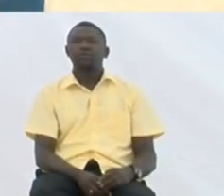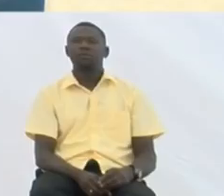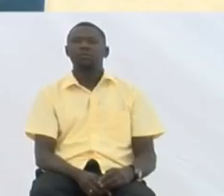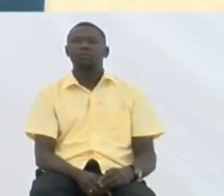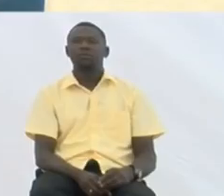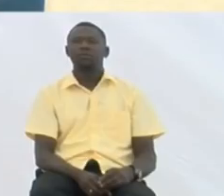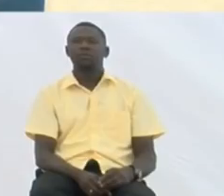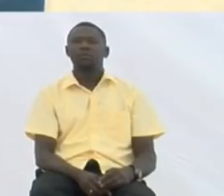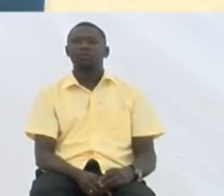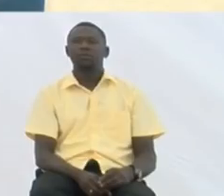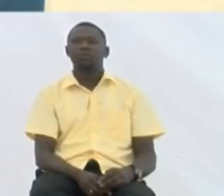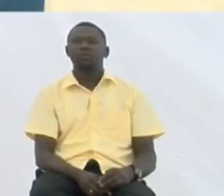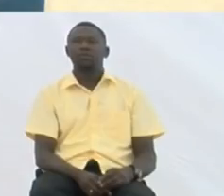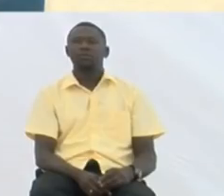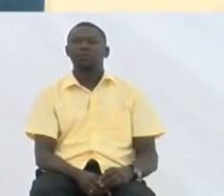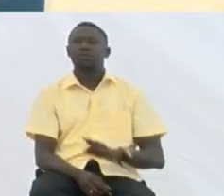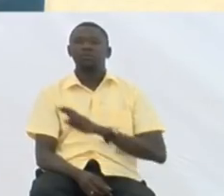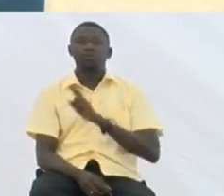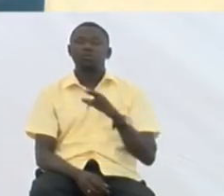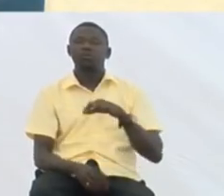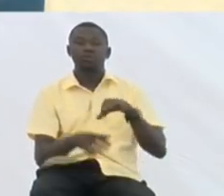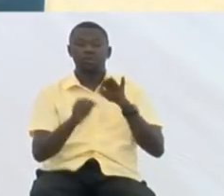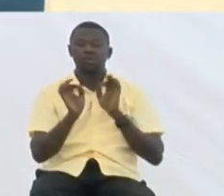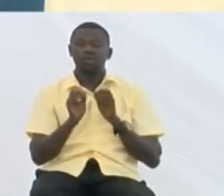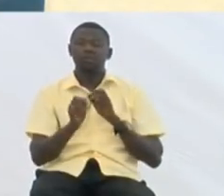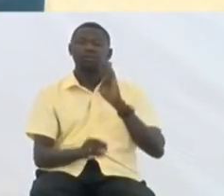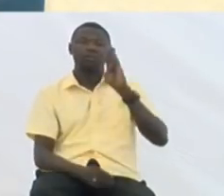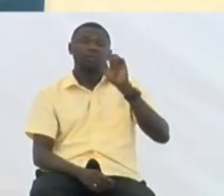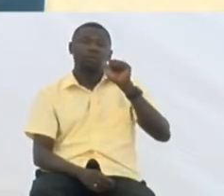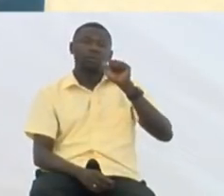Don't take the bill